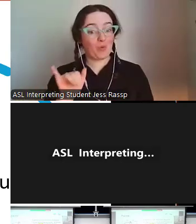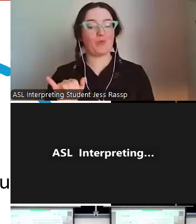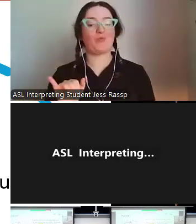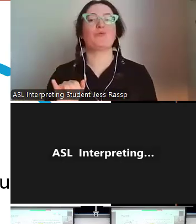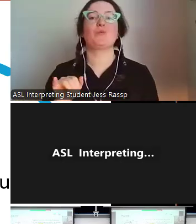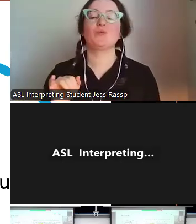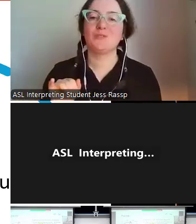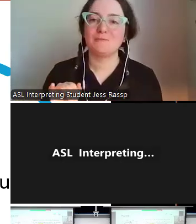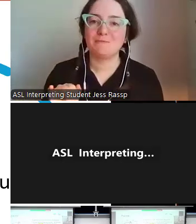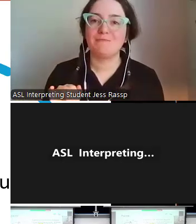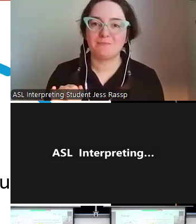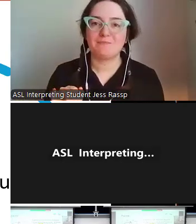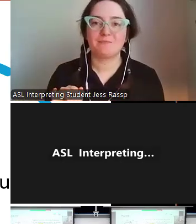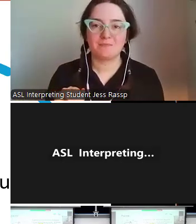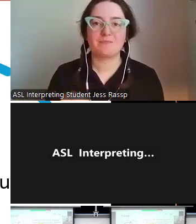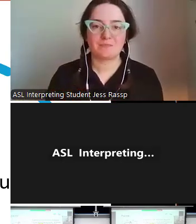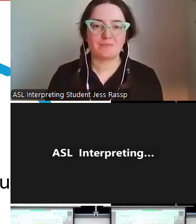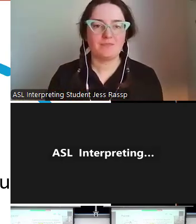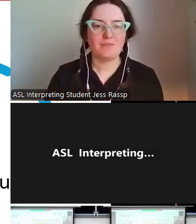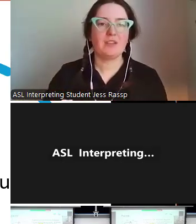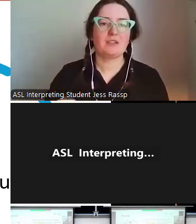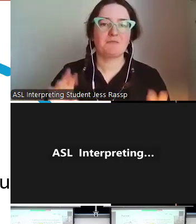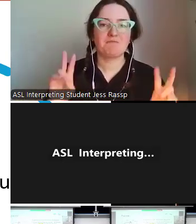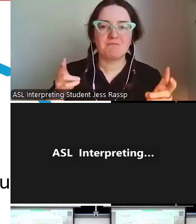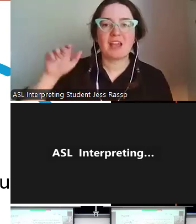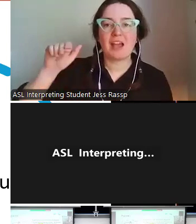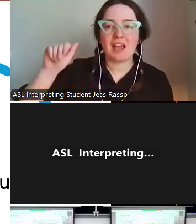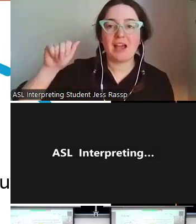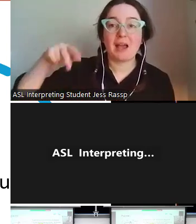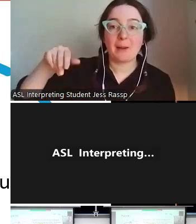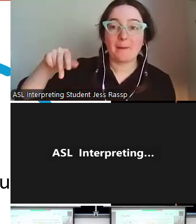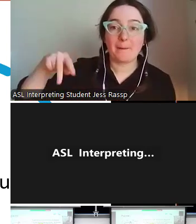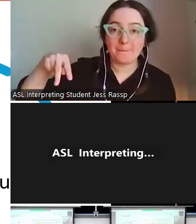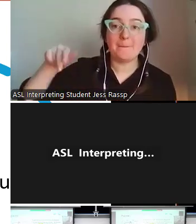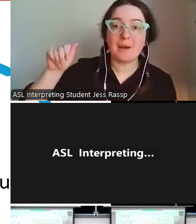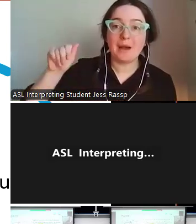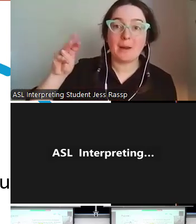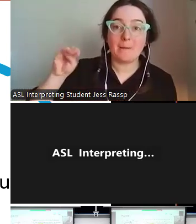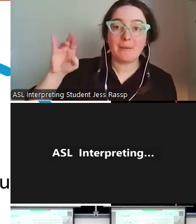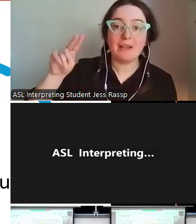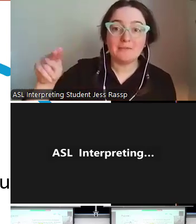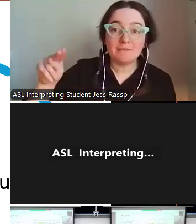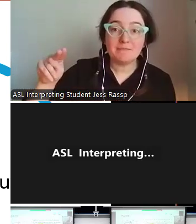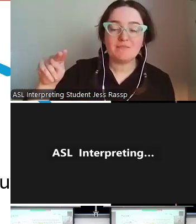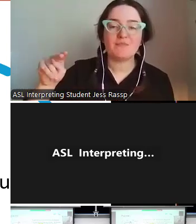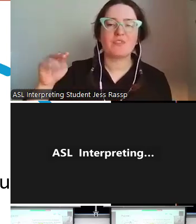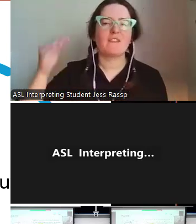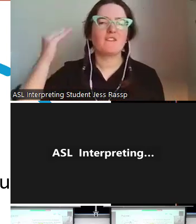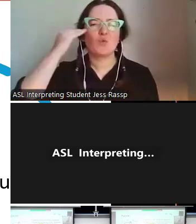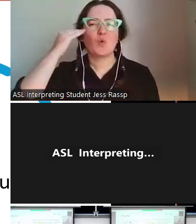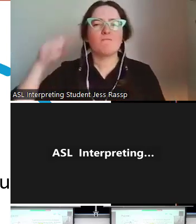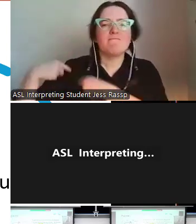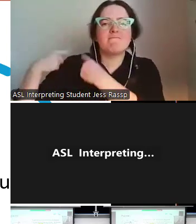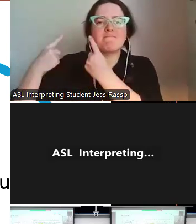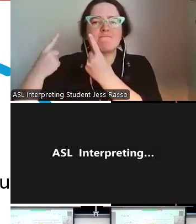using, and this Apamin, they've known about Apamin since like 1985, I think. So they've known about this for a